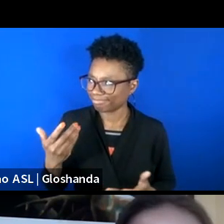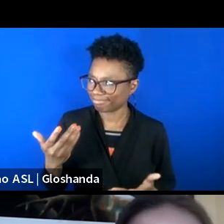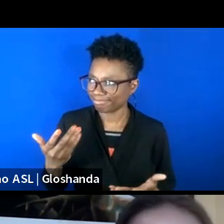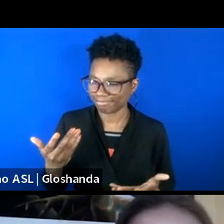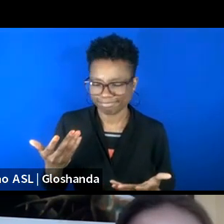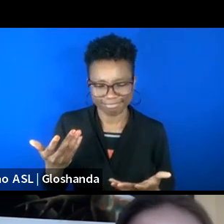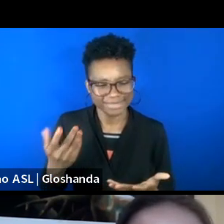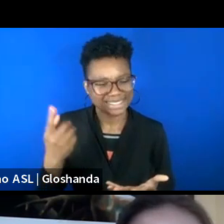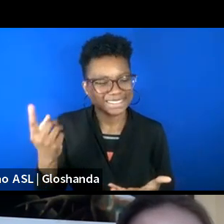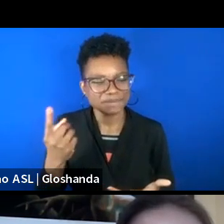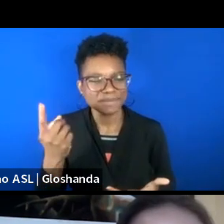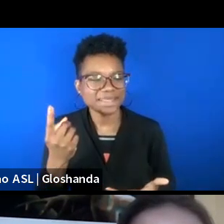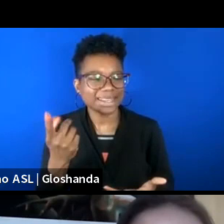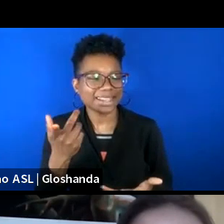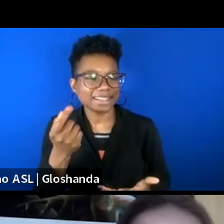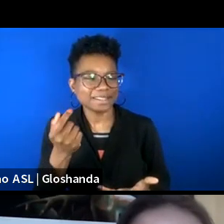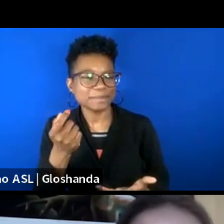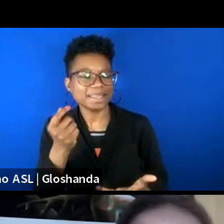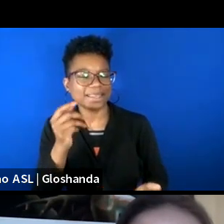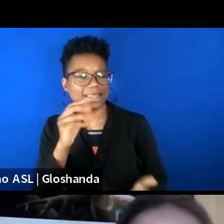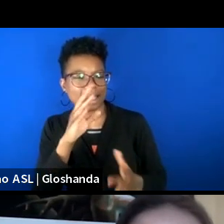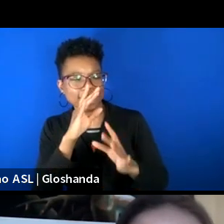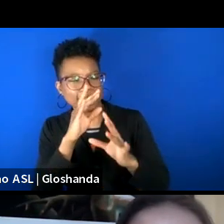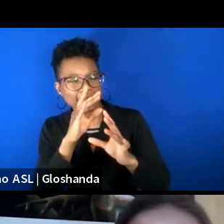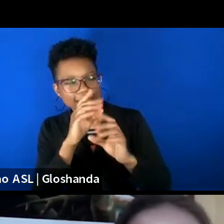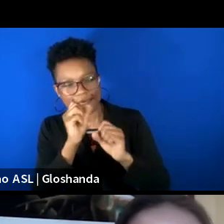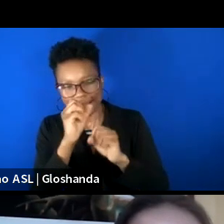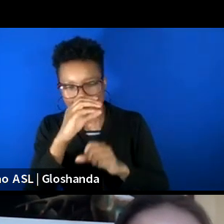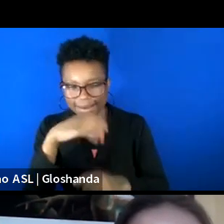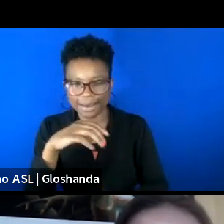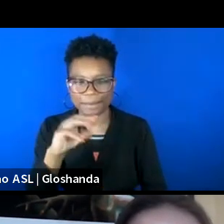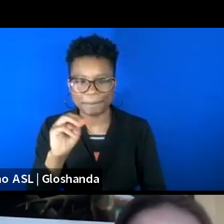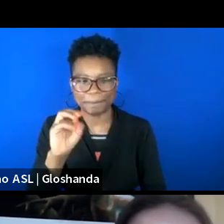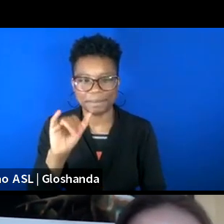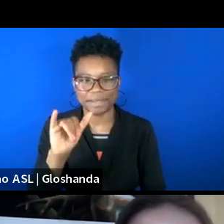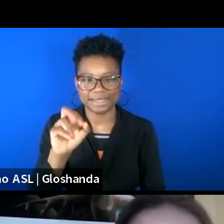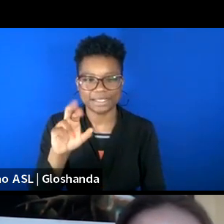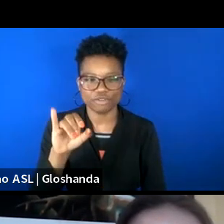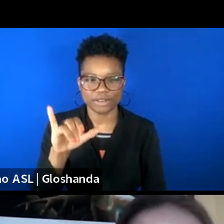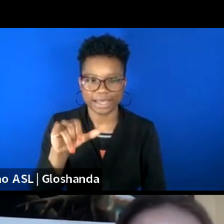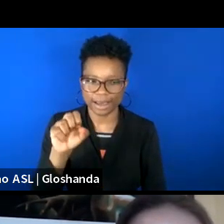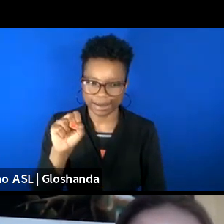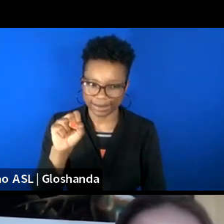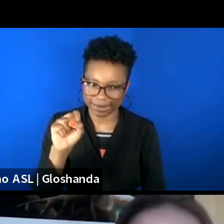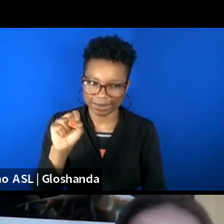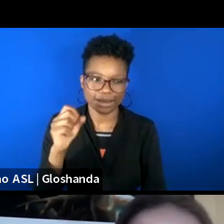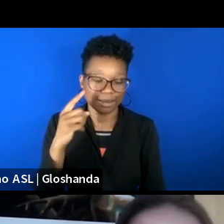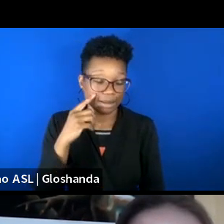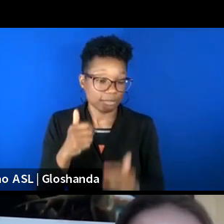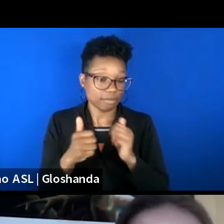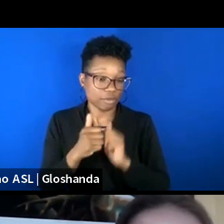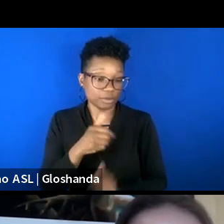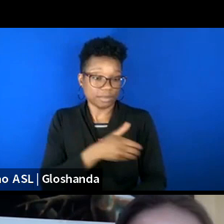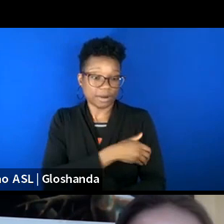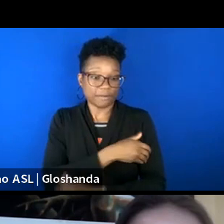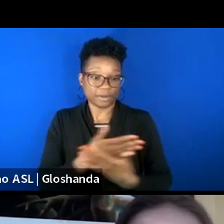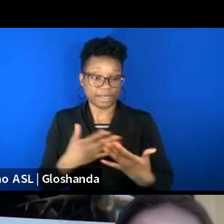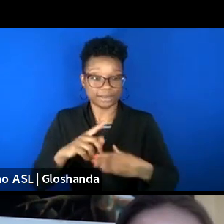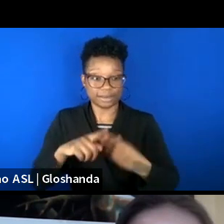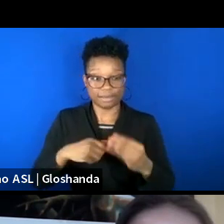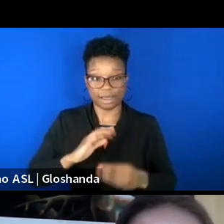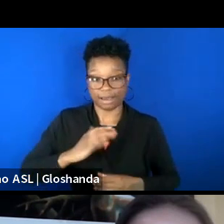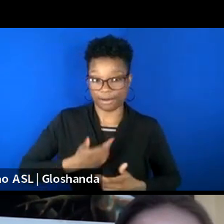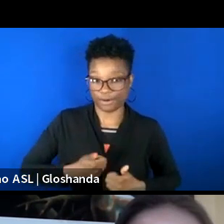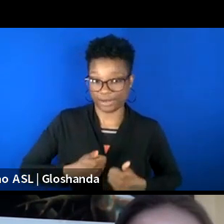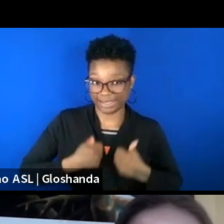like mysterious about it on purpose. You know, like, I think the most powerful things about our existence are meant